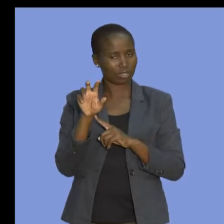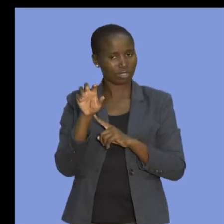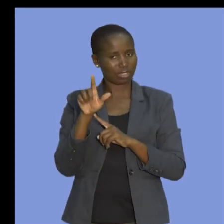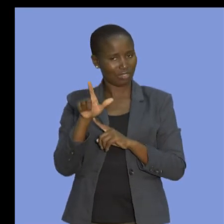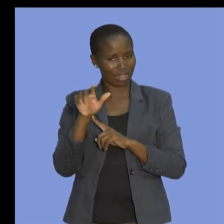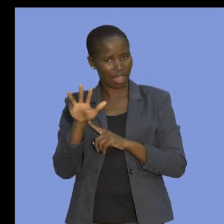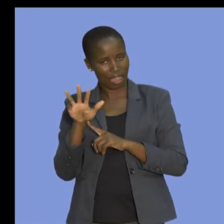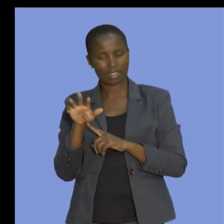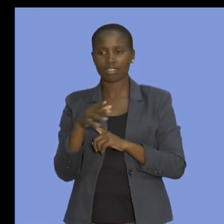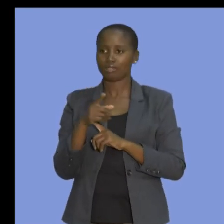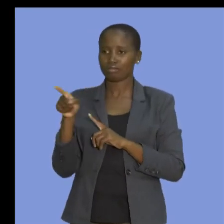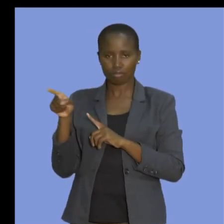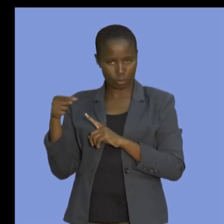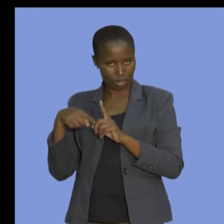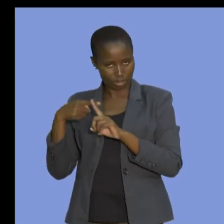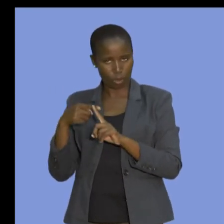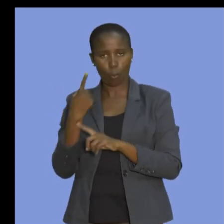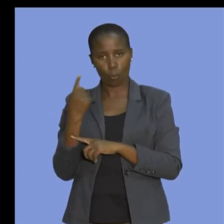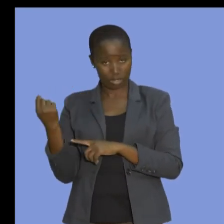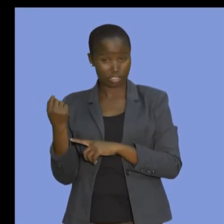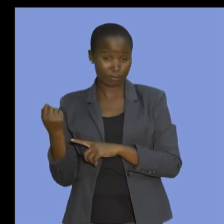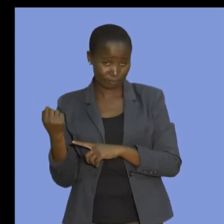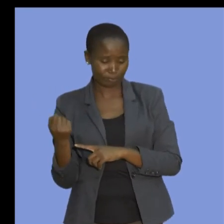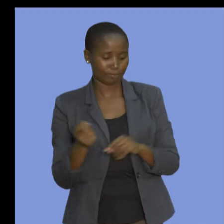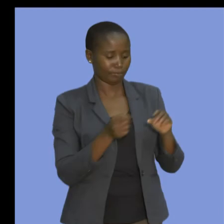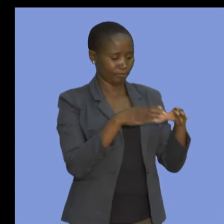100. Then I have to tally.